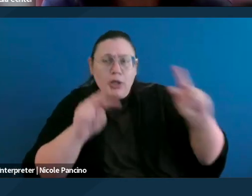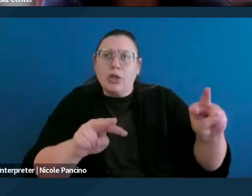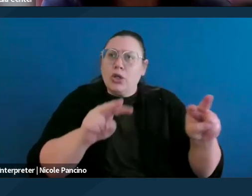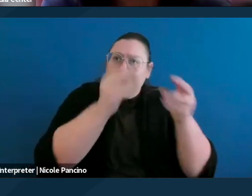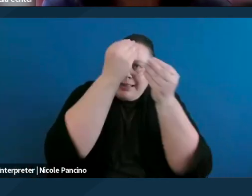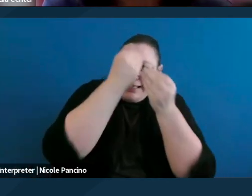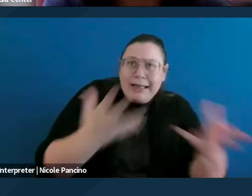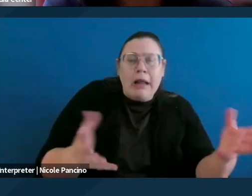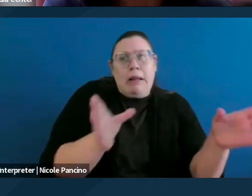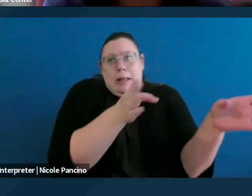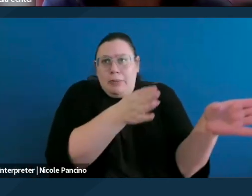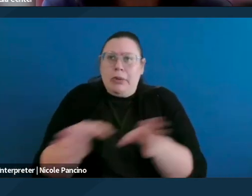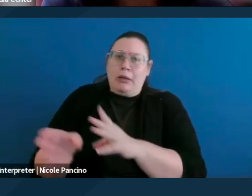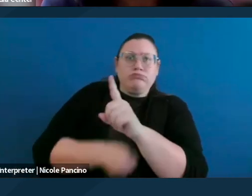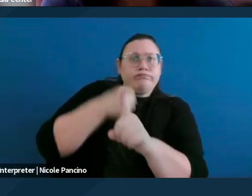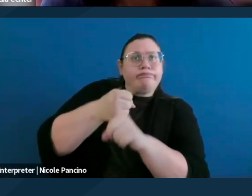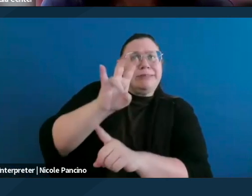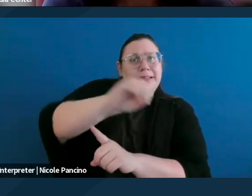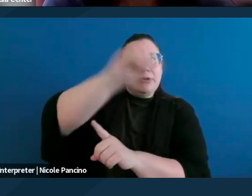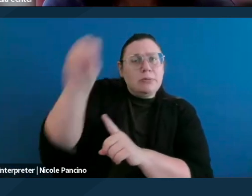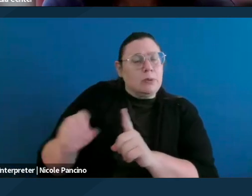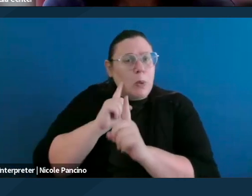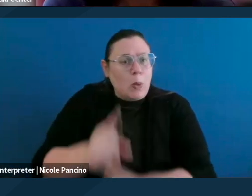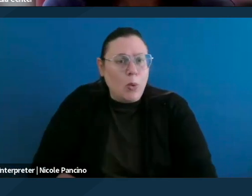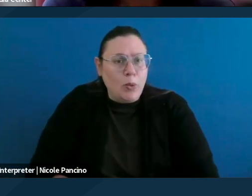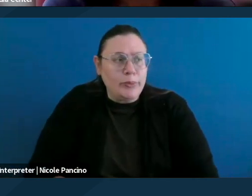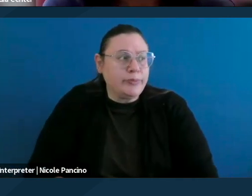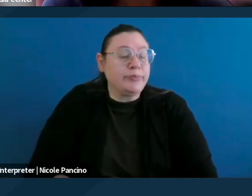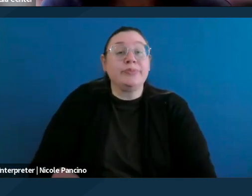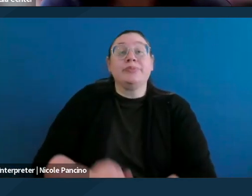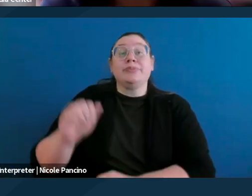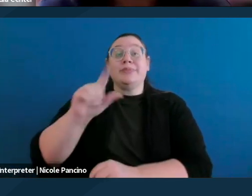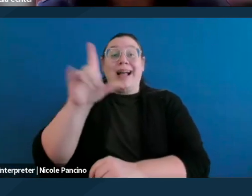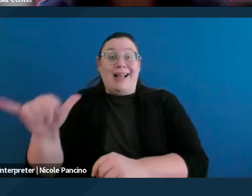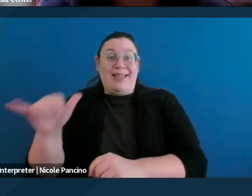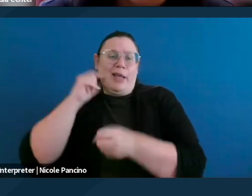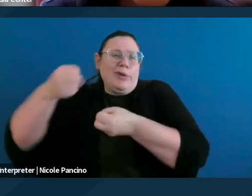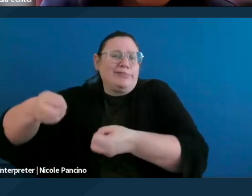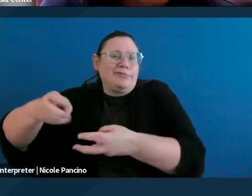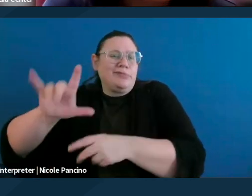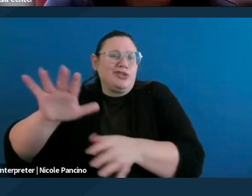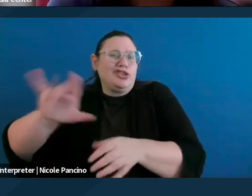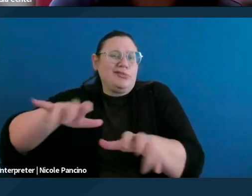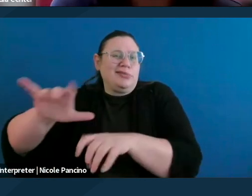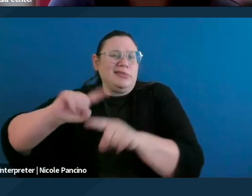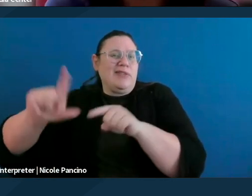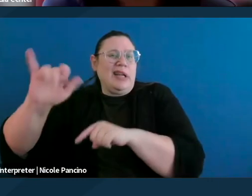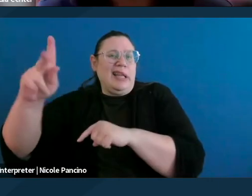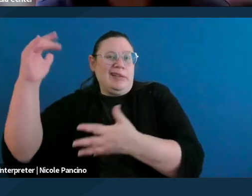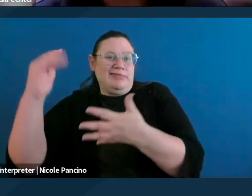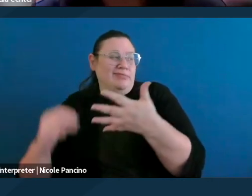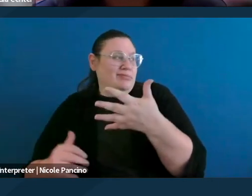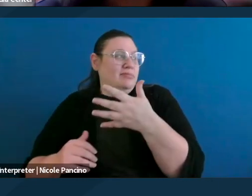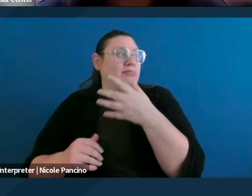plan to reach the 7% goal. Allie's going to put in some links in the chat